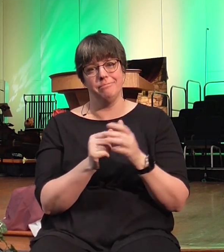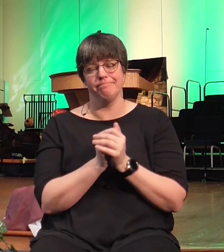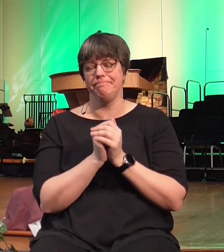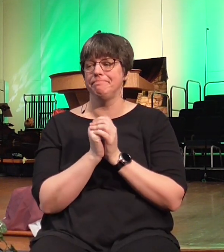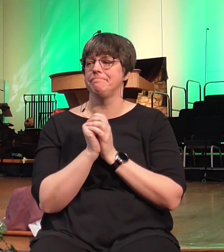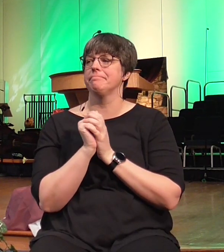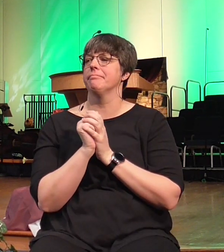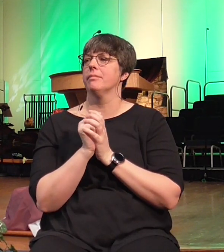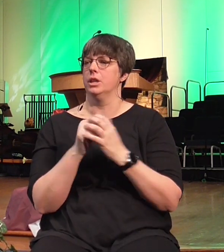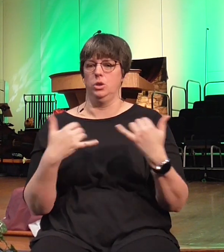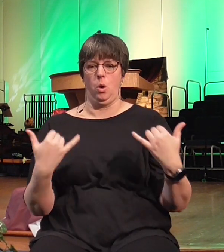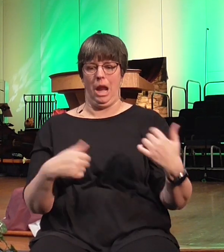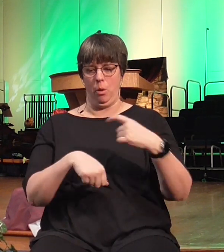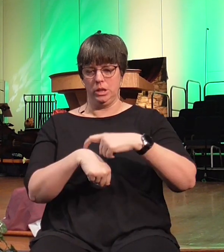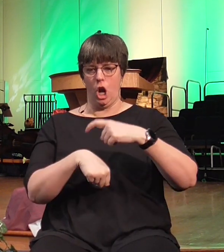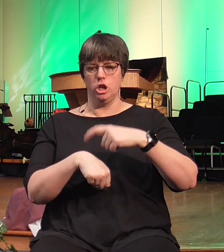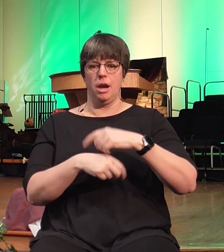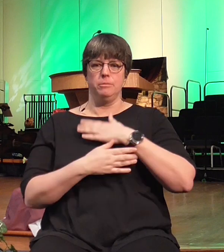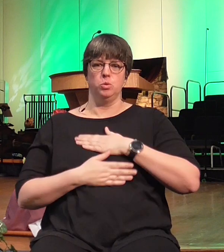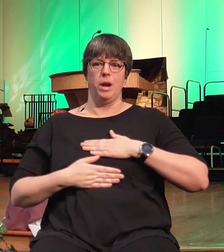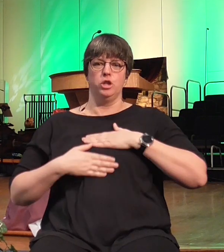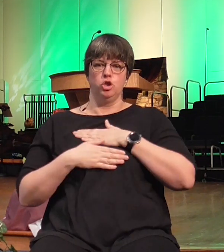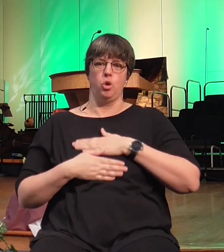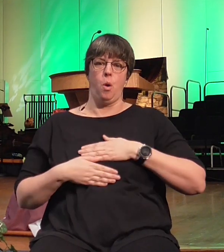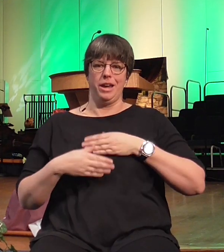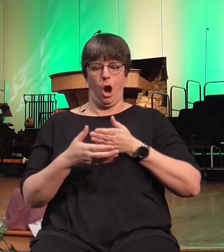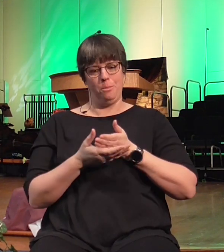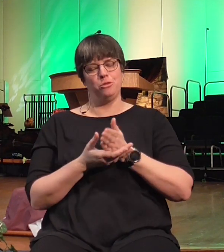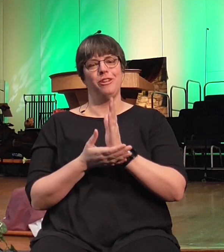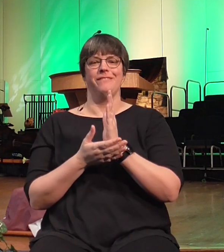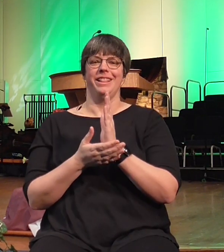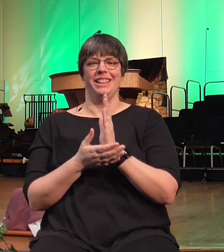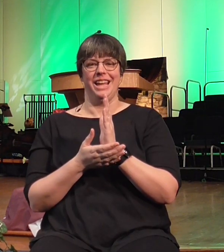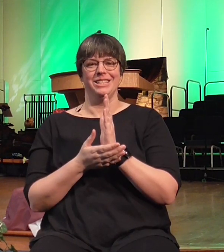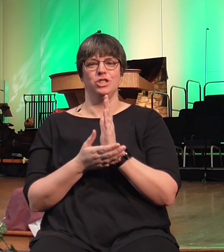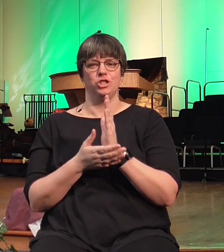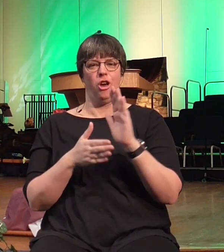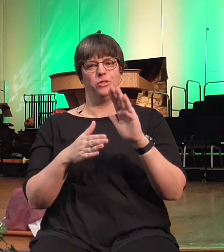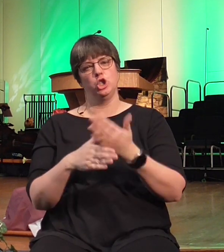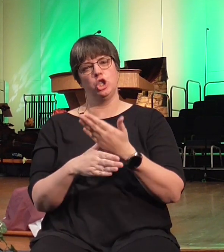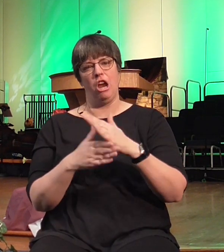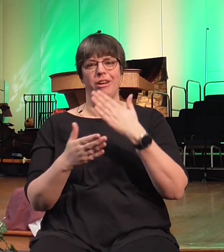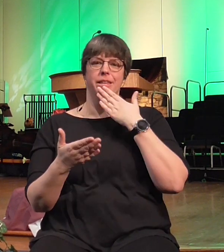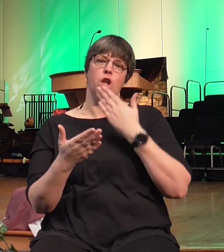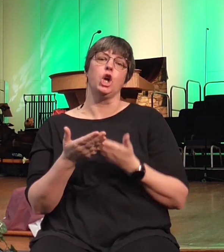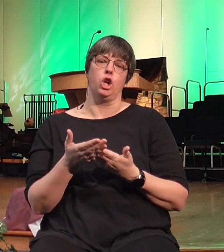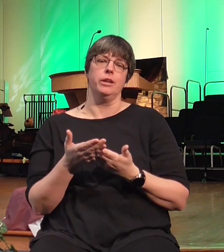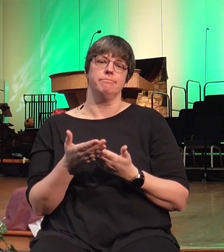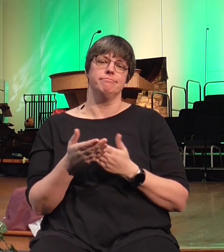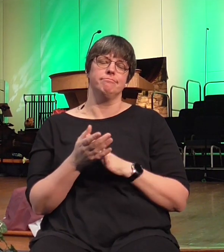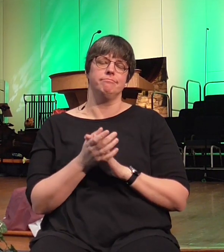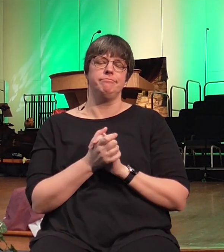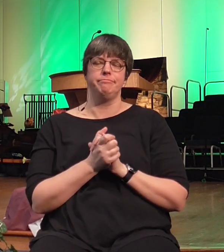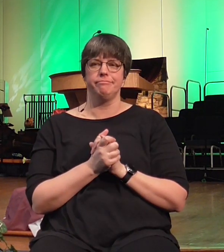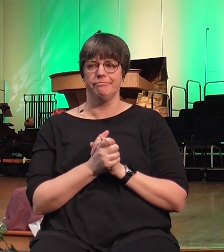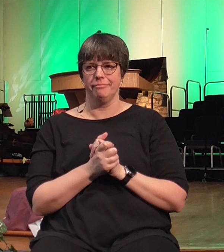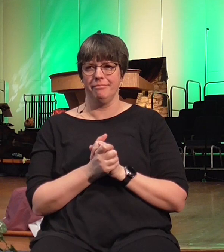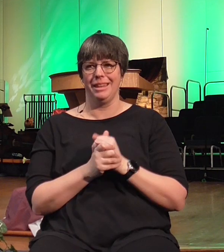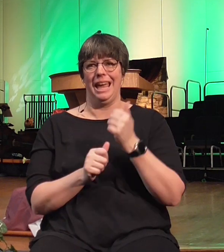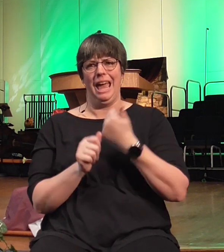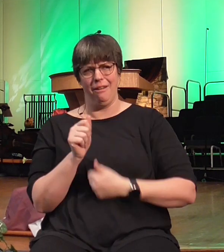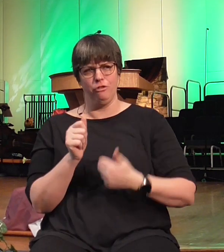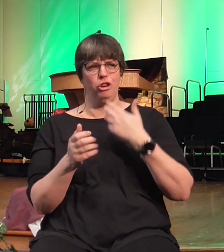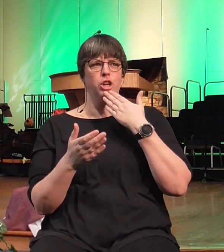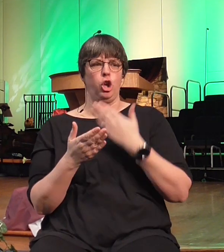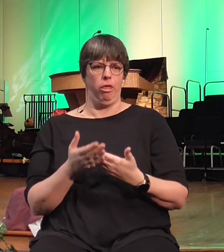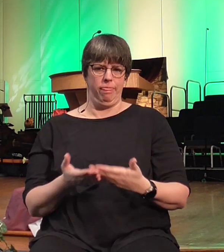well. And now it's our time to enjoy the privilege of sharing of the good that we've been blessed with. Really, every good